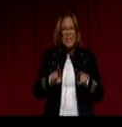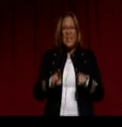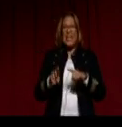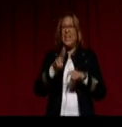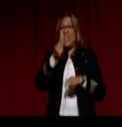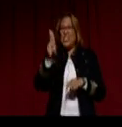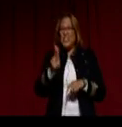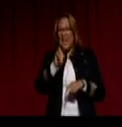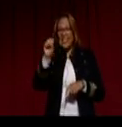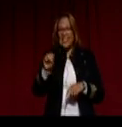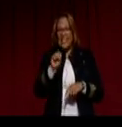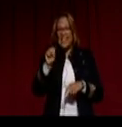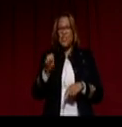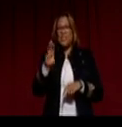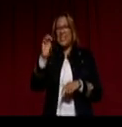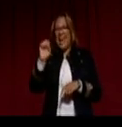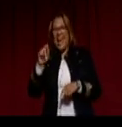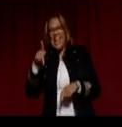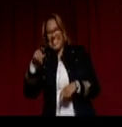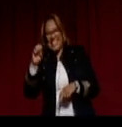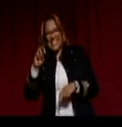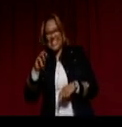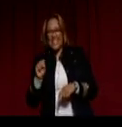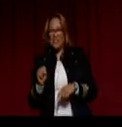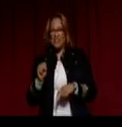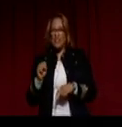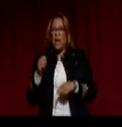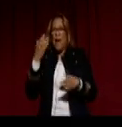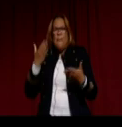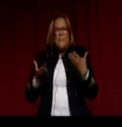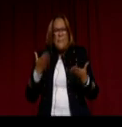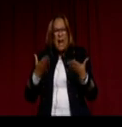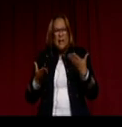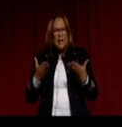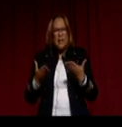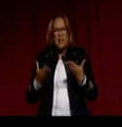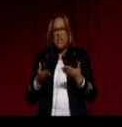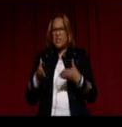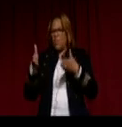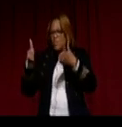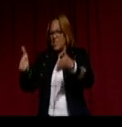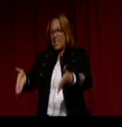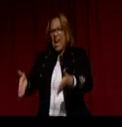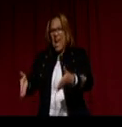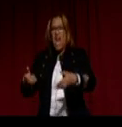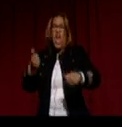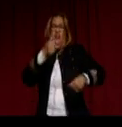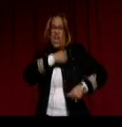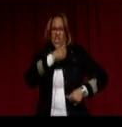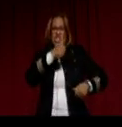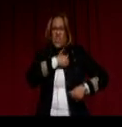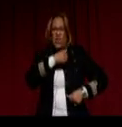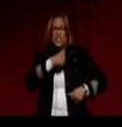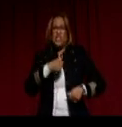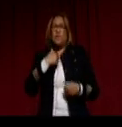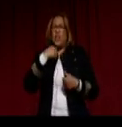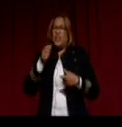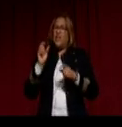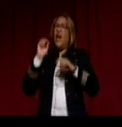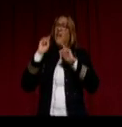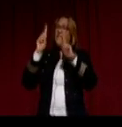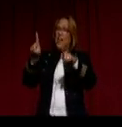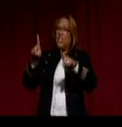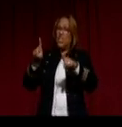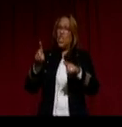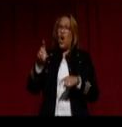in Kansas, possibly because Fort Leonard Wood was there and soldiers were in training to go to Europe. Now,